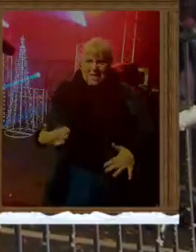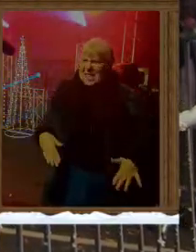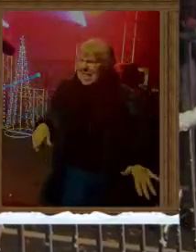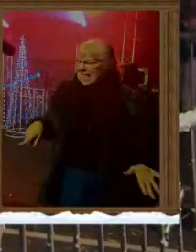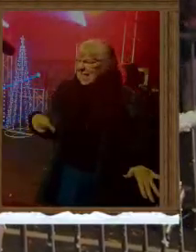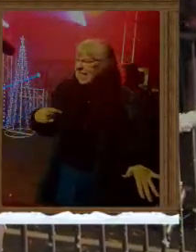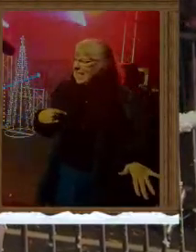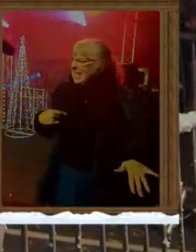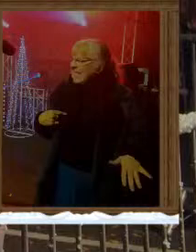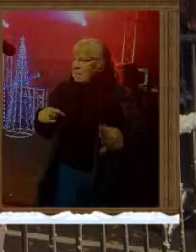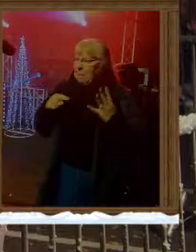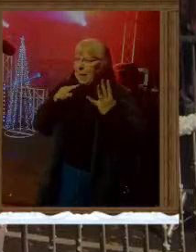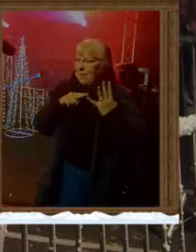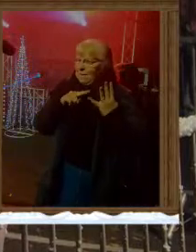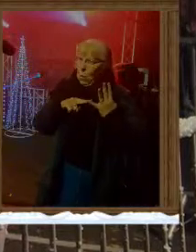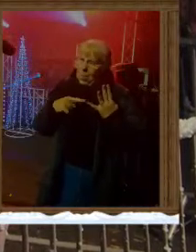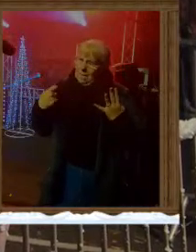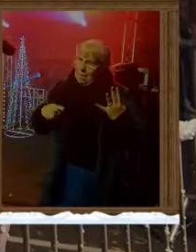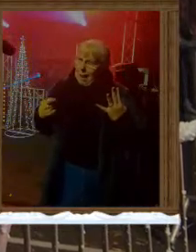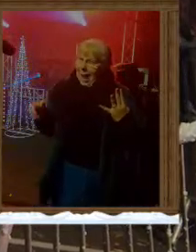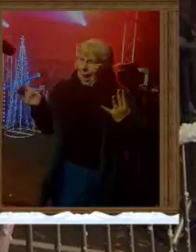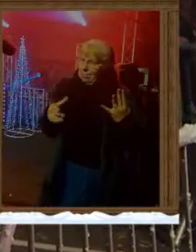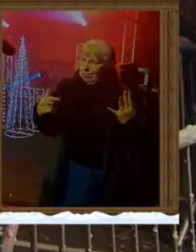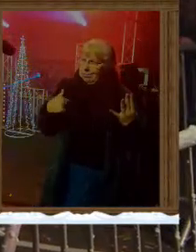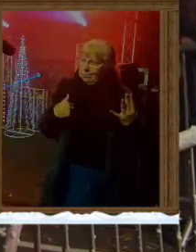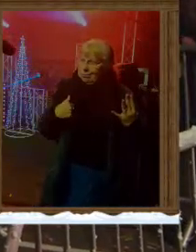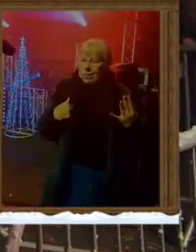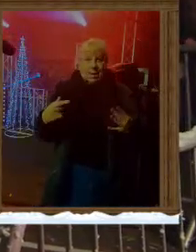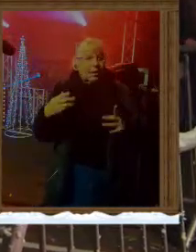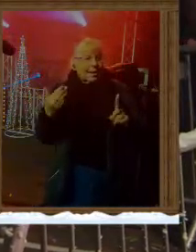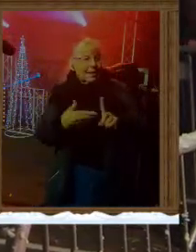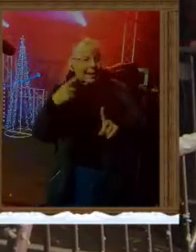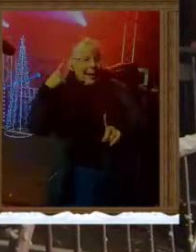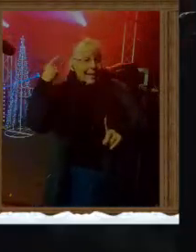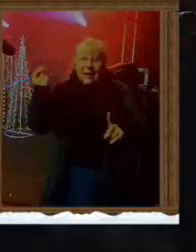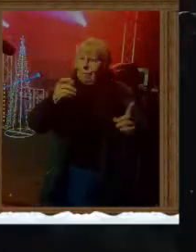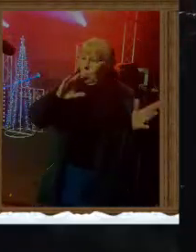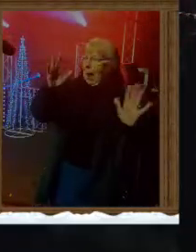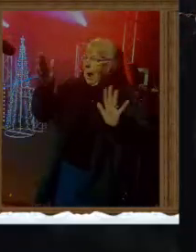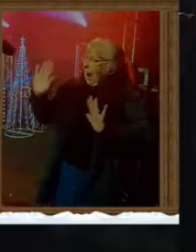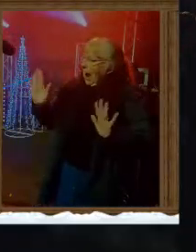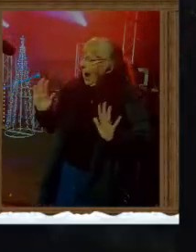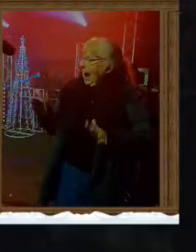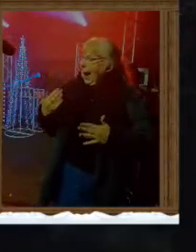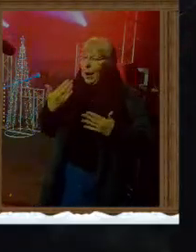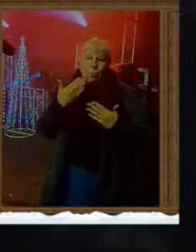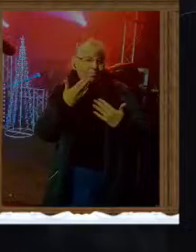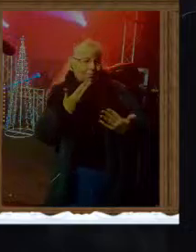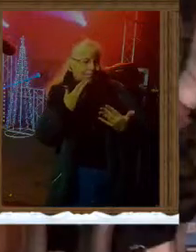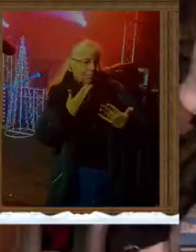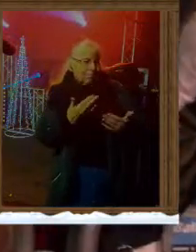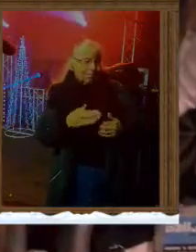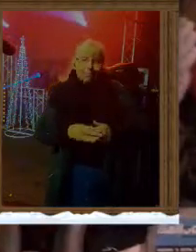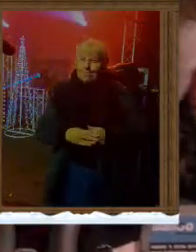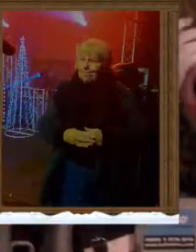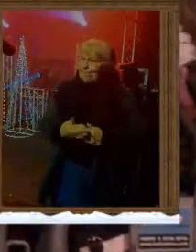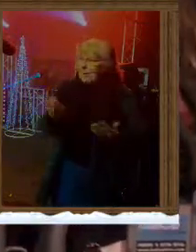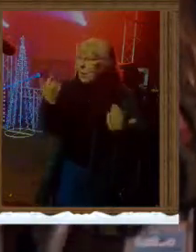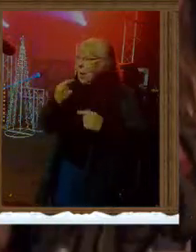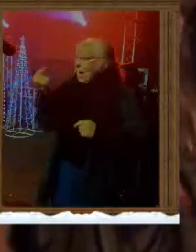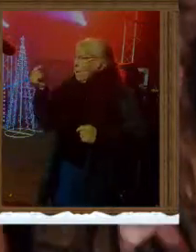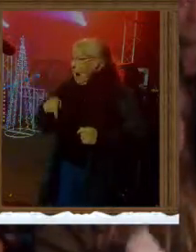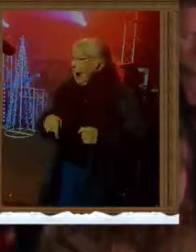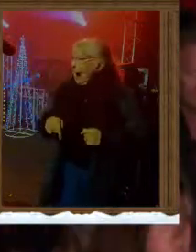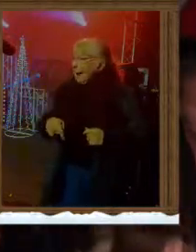maybe be like the fourth member of the band. Let's hear it for Destiny's Elf, everybody. Thank you, Destiny's Elf. Welcome back to